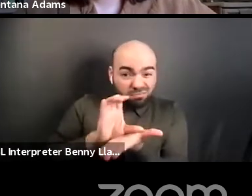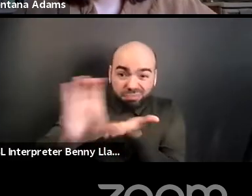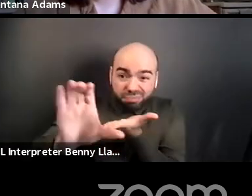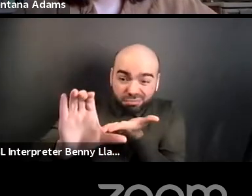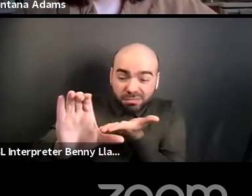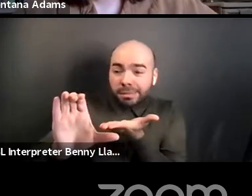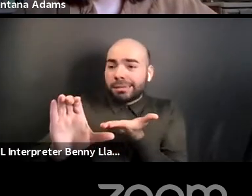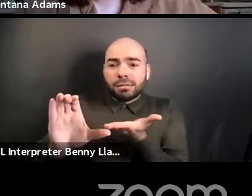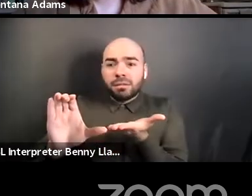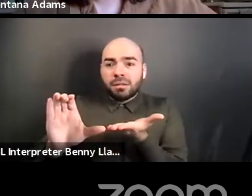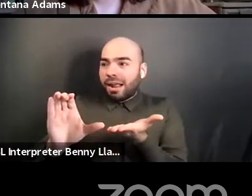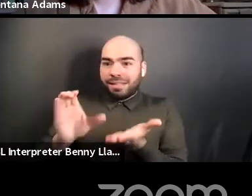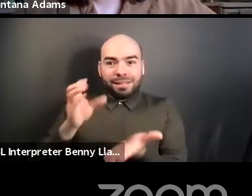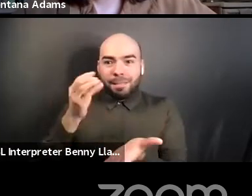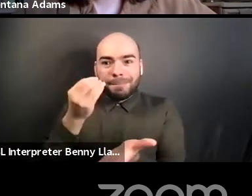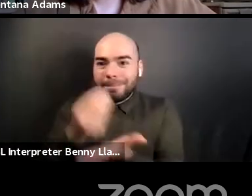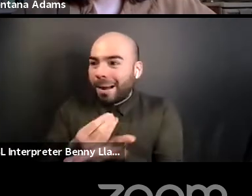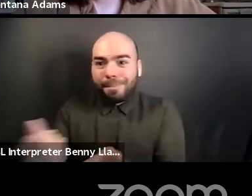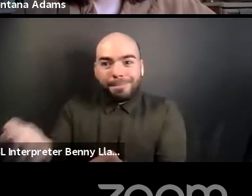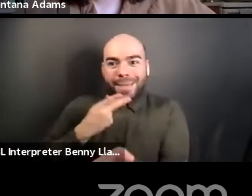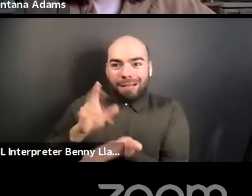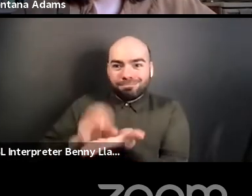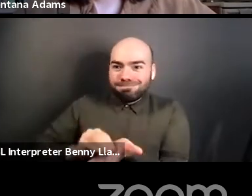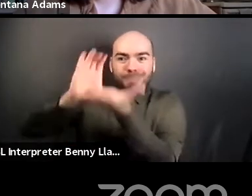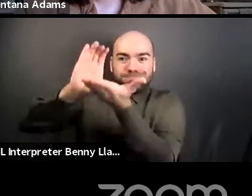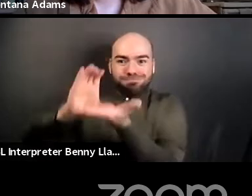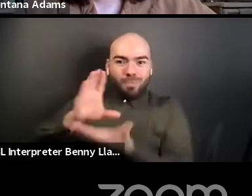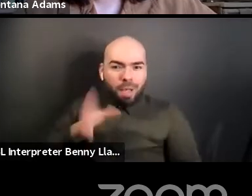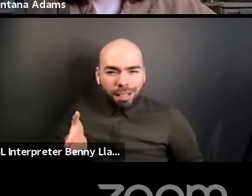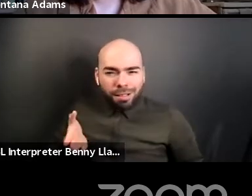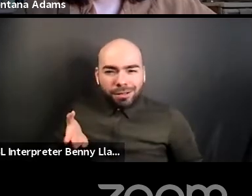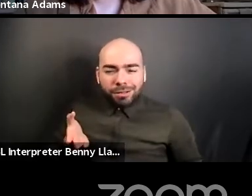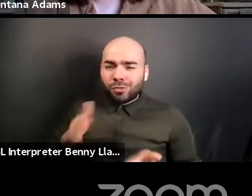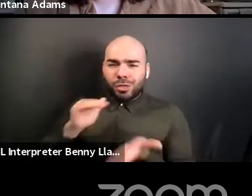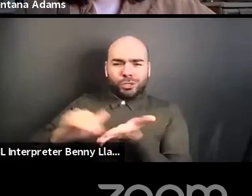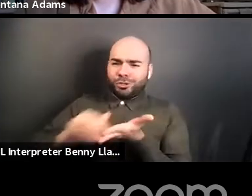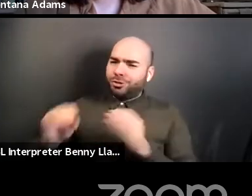can get it back. So there's no excuses.